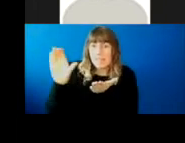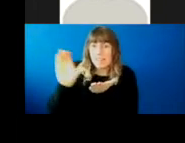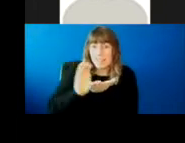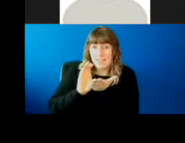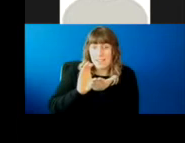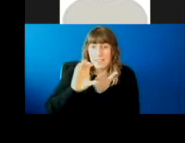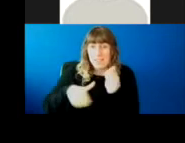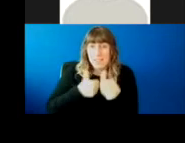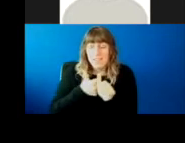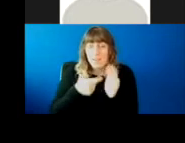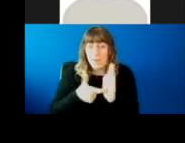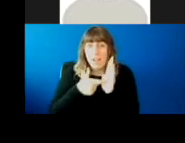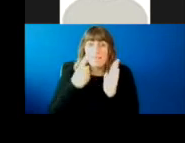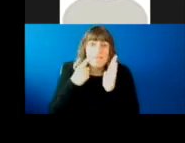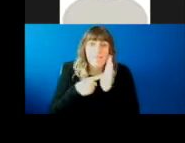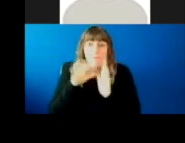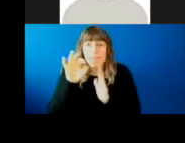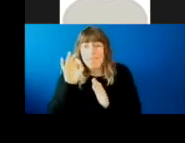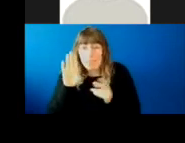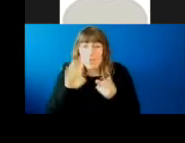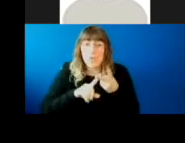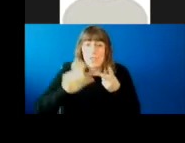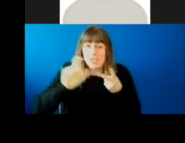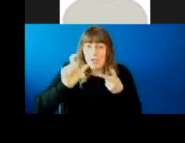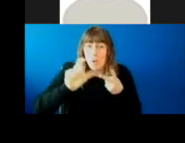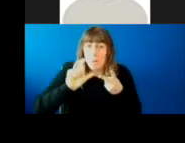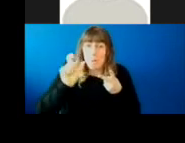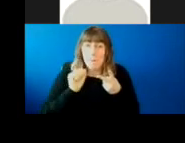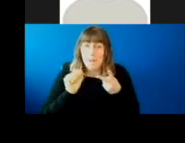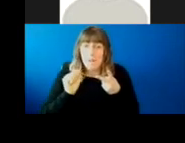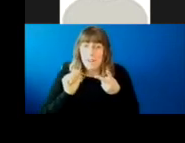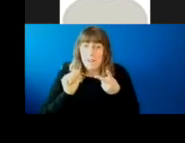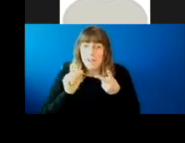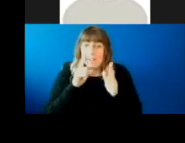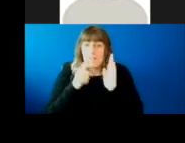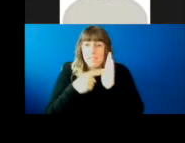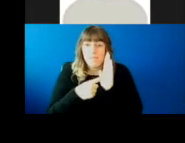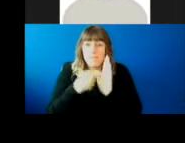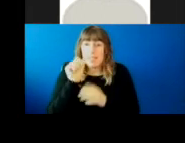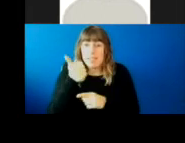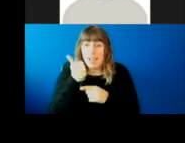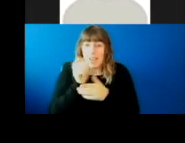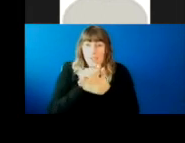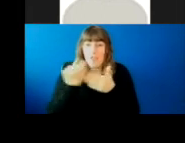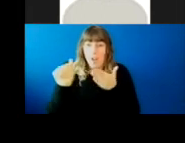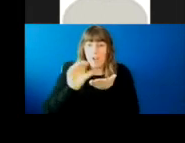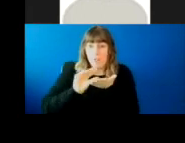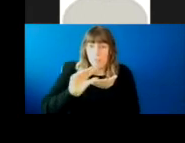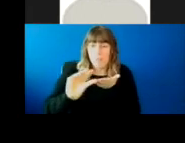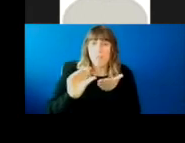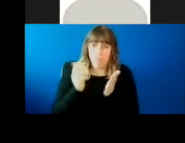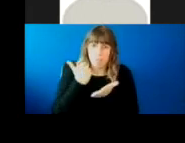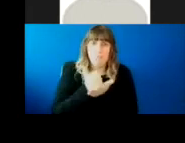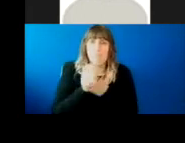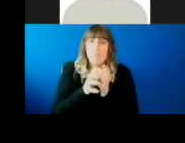especially on channels like Facebook and Instagram. So a little bit of paid advertising, even $10 goes a long way just to reach